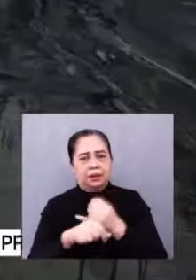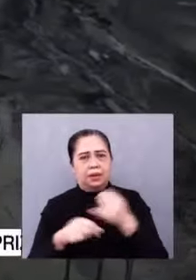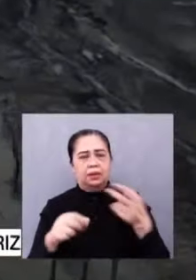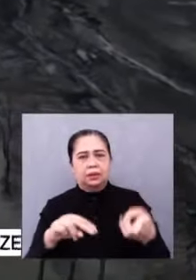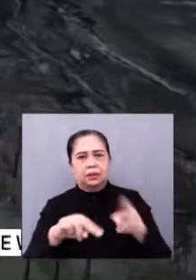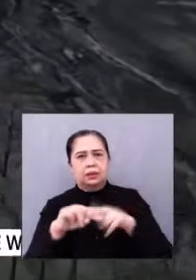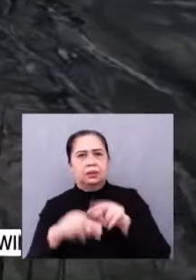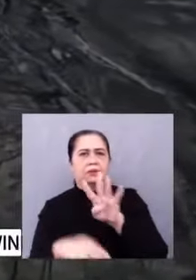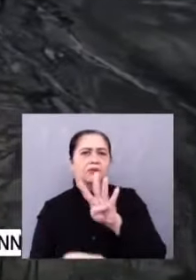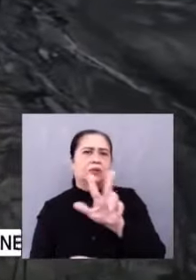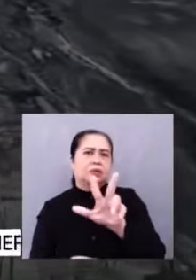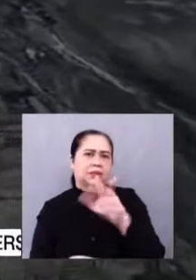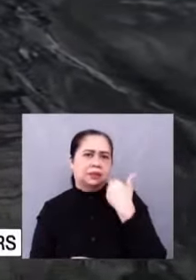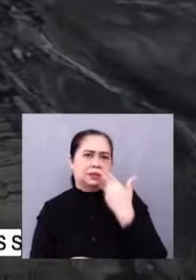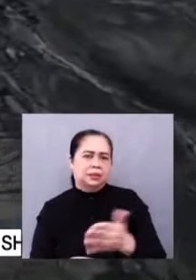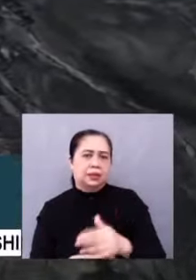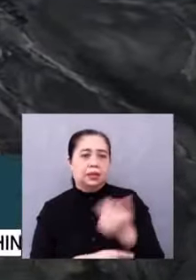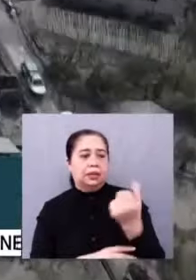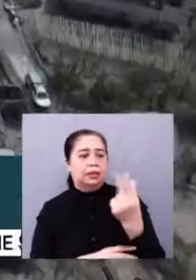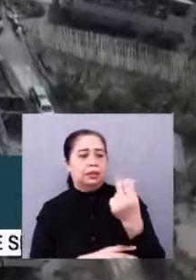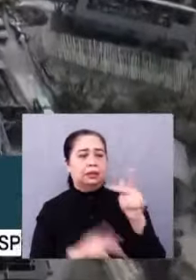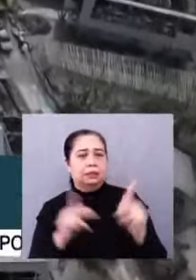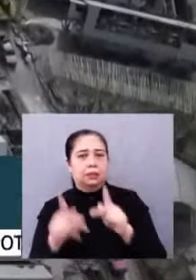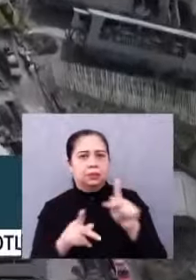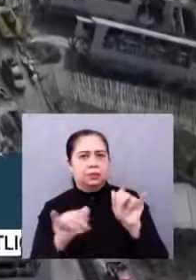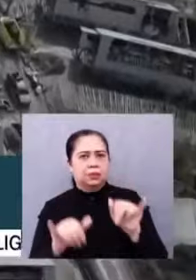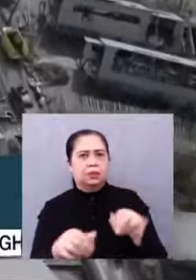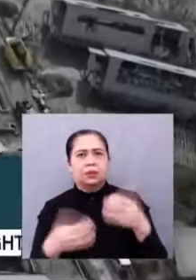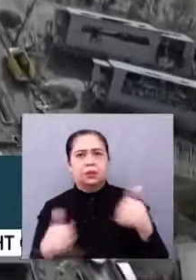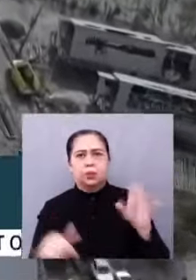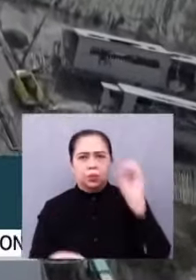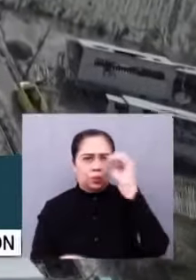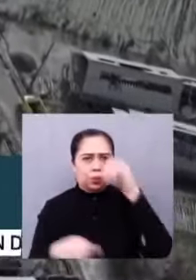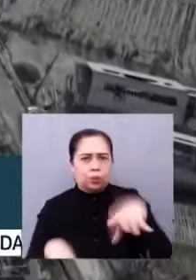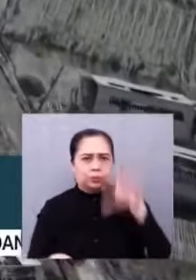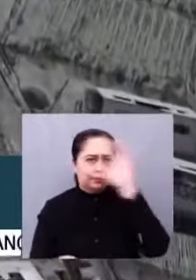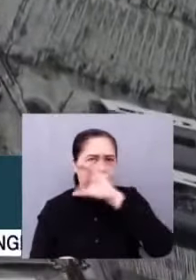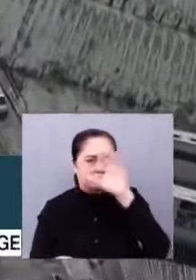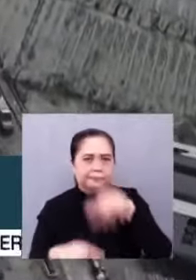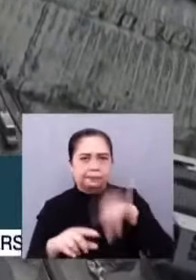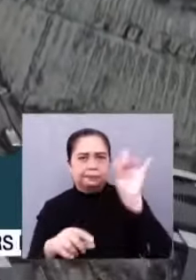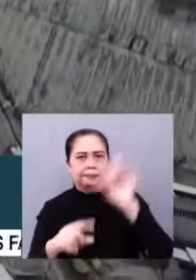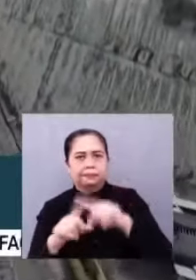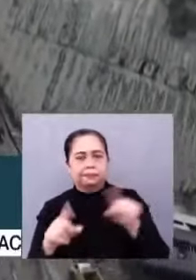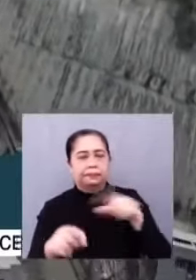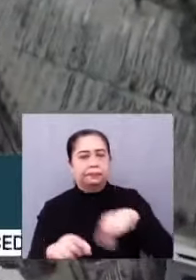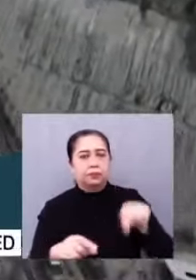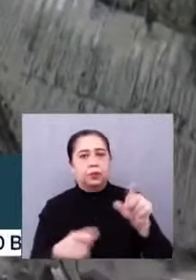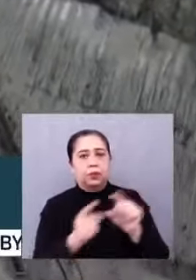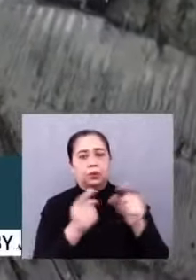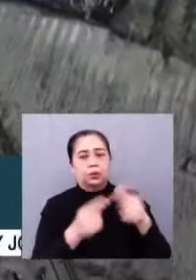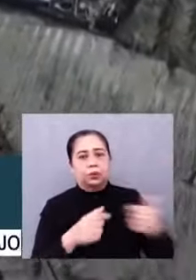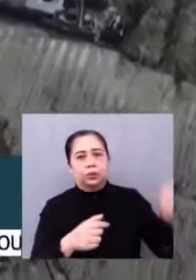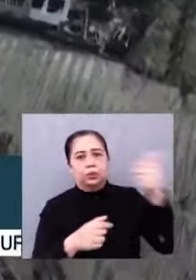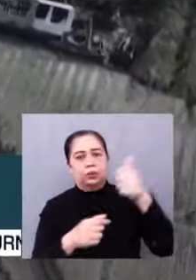43. 13 people remain missing. The country's disaster mitigation agency says the eruption left